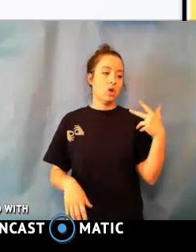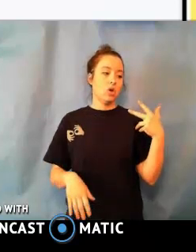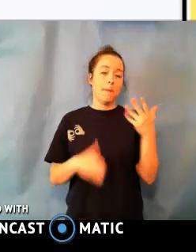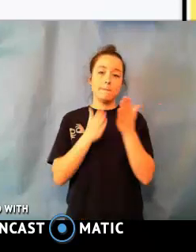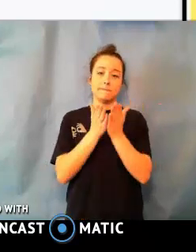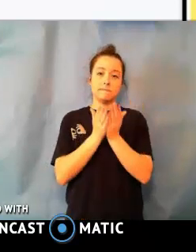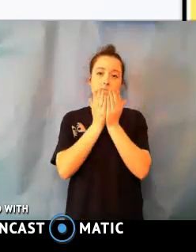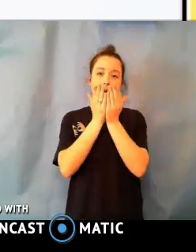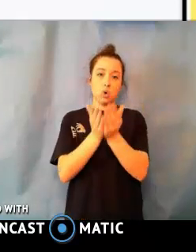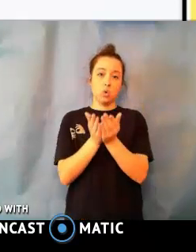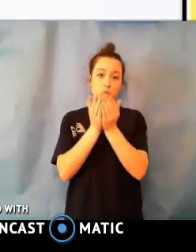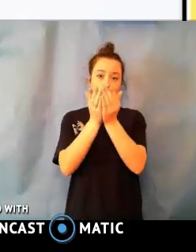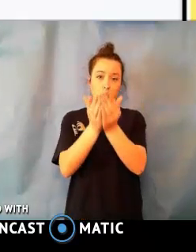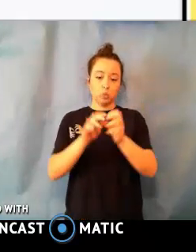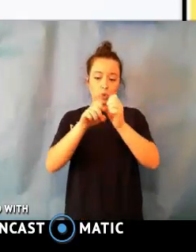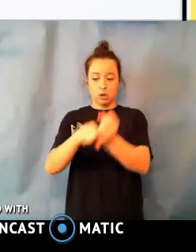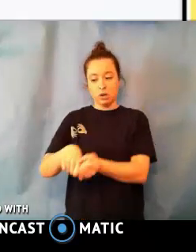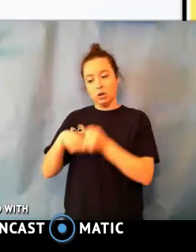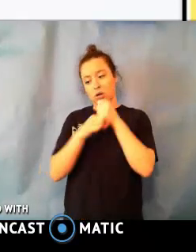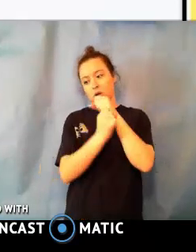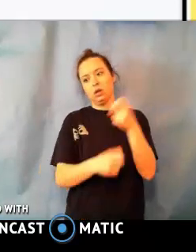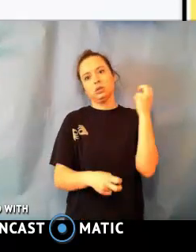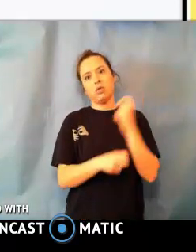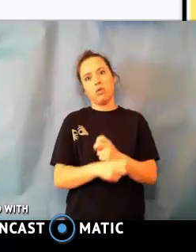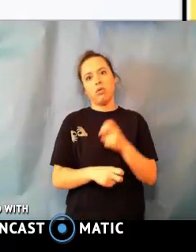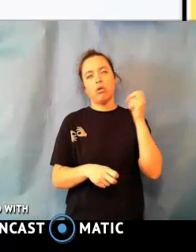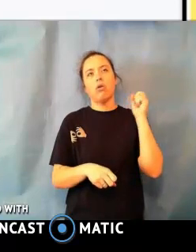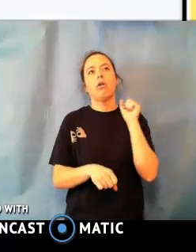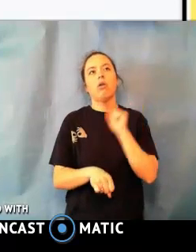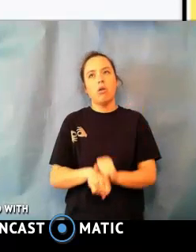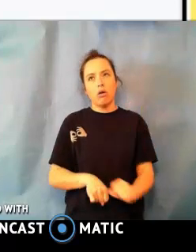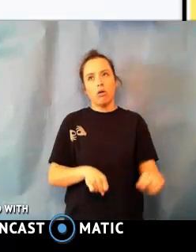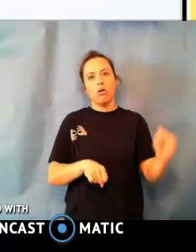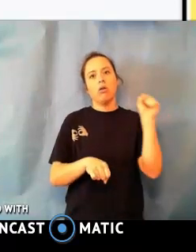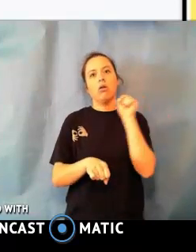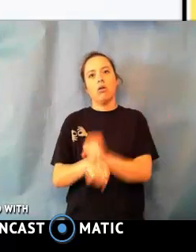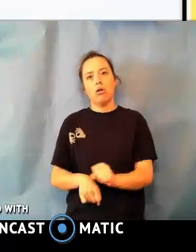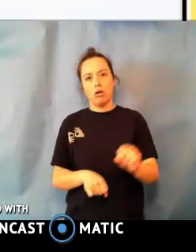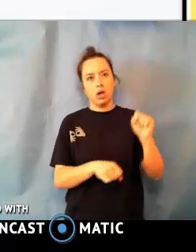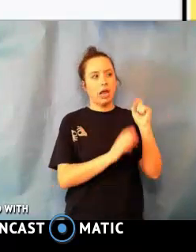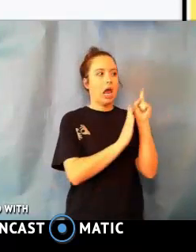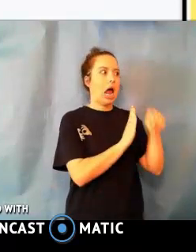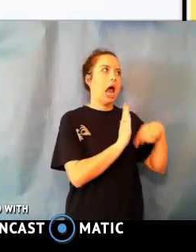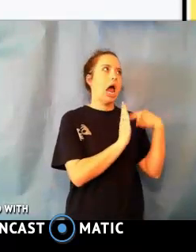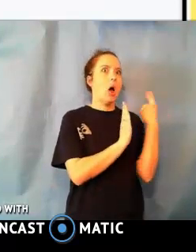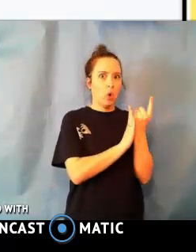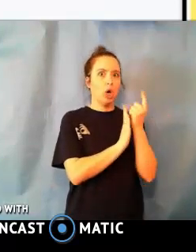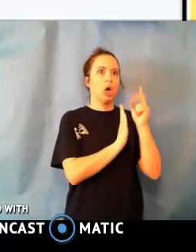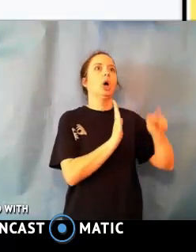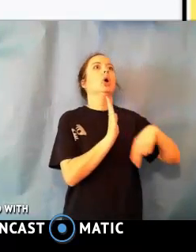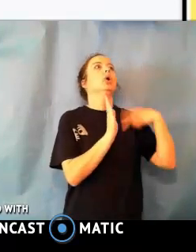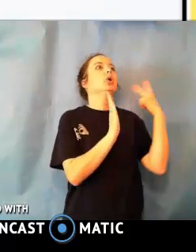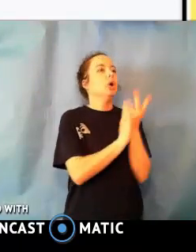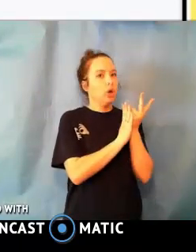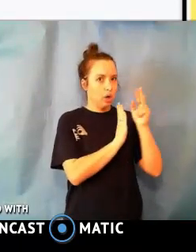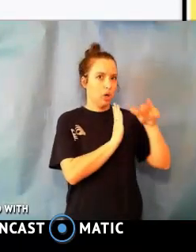canoe. I don't know if you've ever been canoeing, but it's very hard and it is a long time. So it's going to take us hours to take a